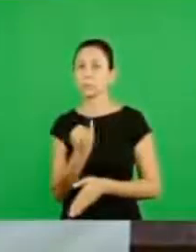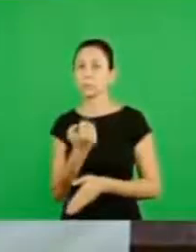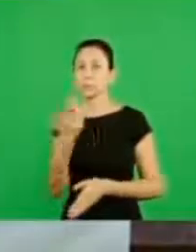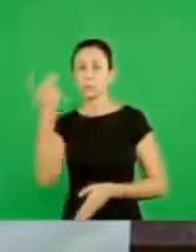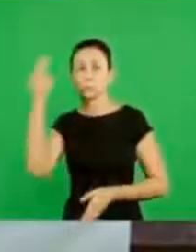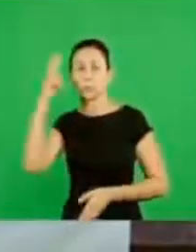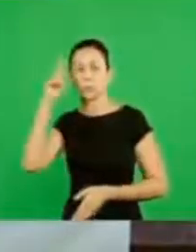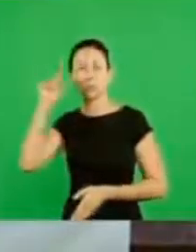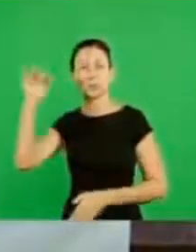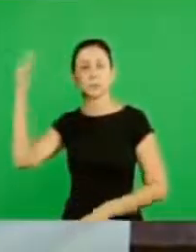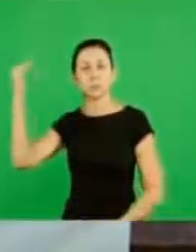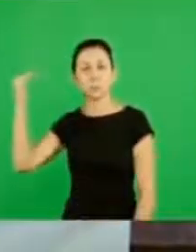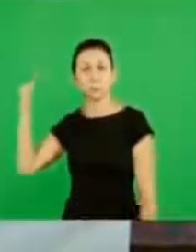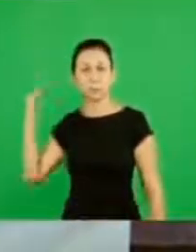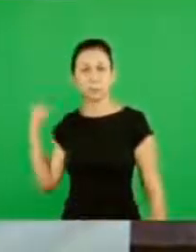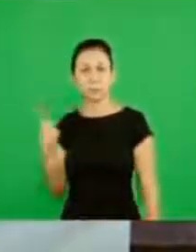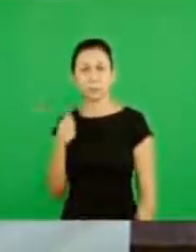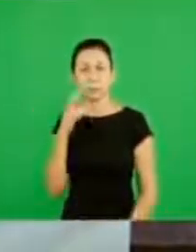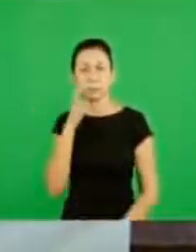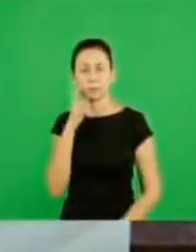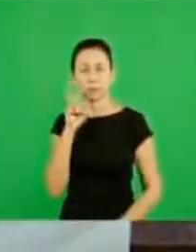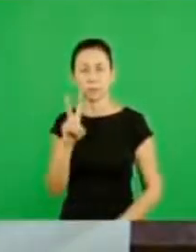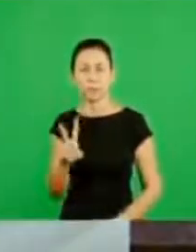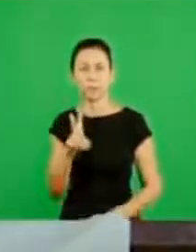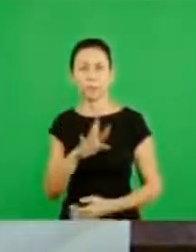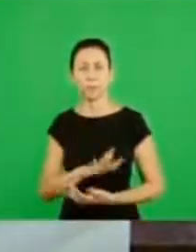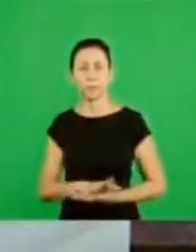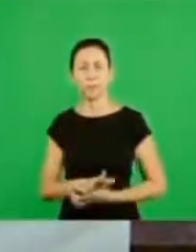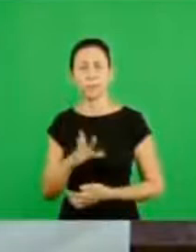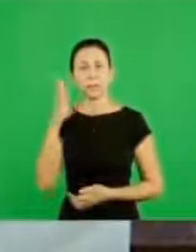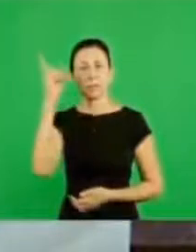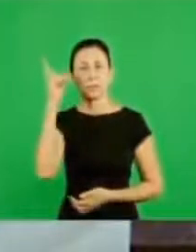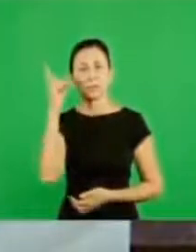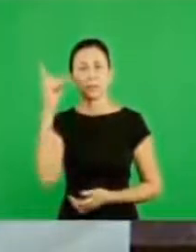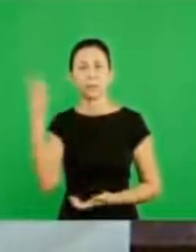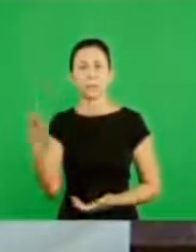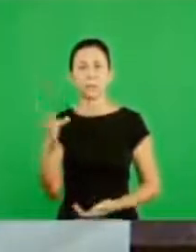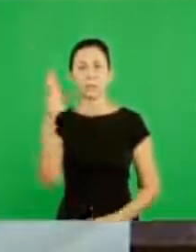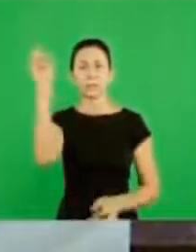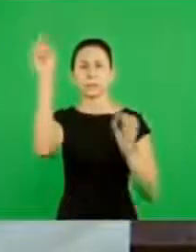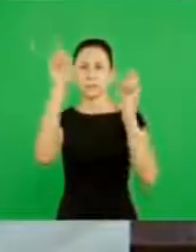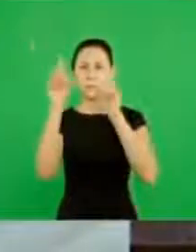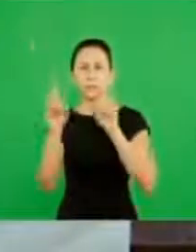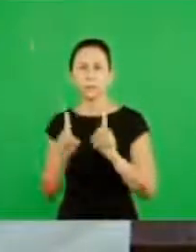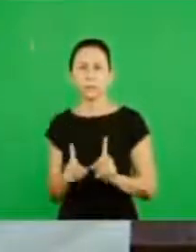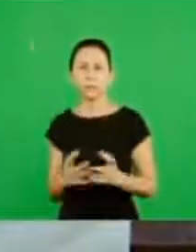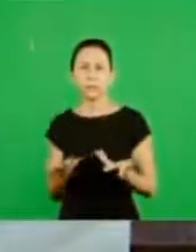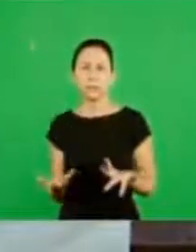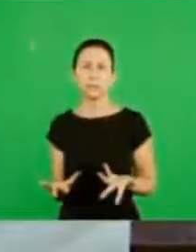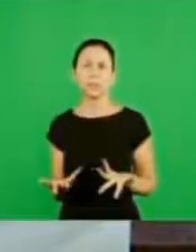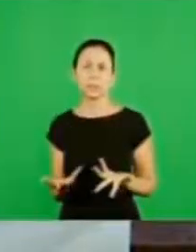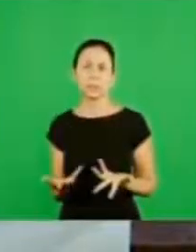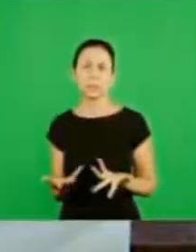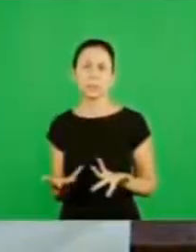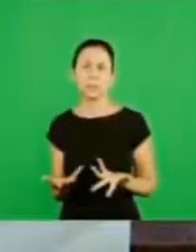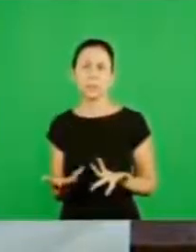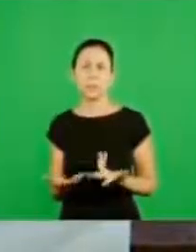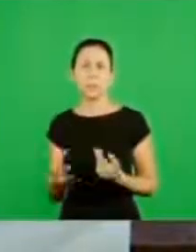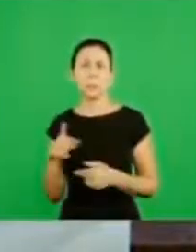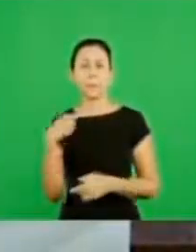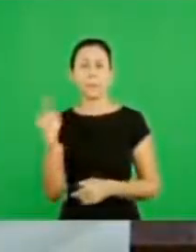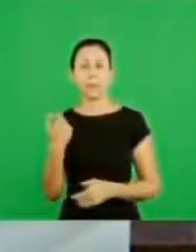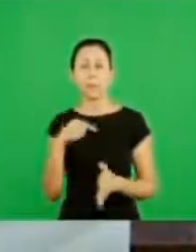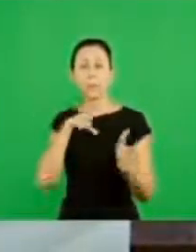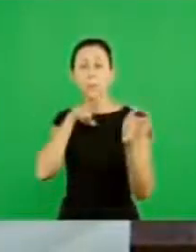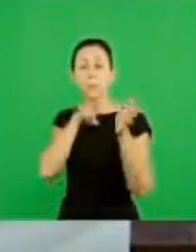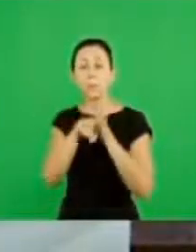he was a theologist. The story of Kierkegaard, he saw that he had a deficiency, a man who